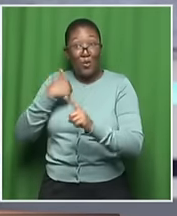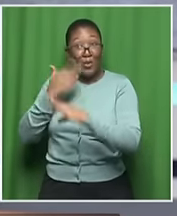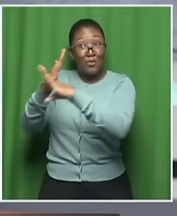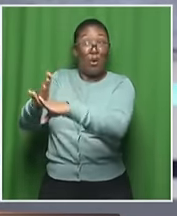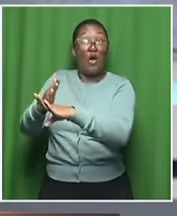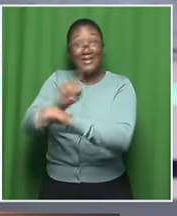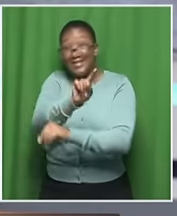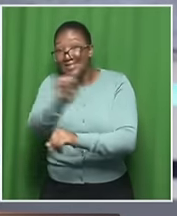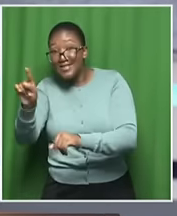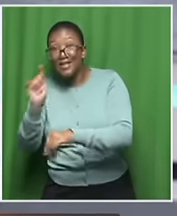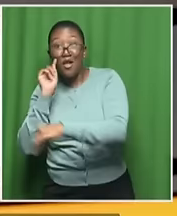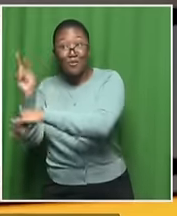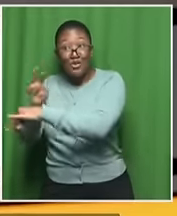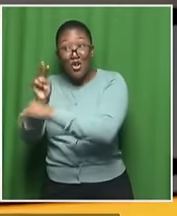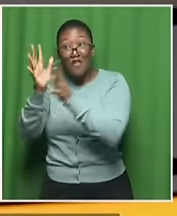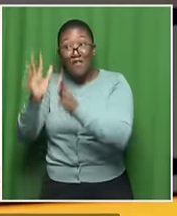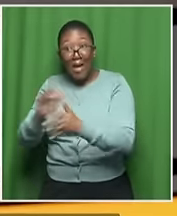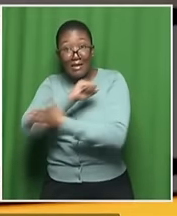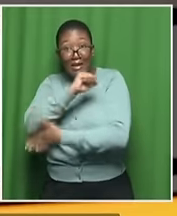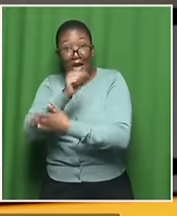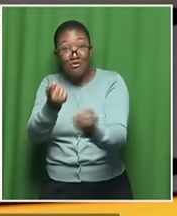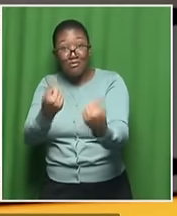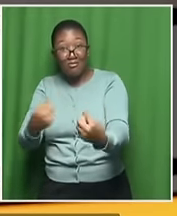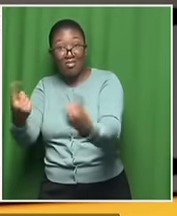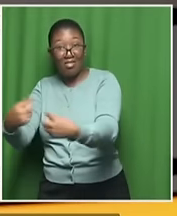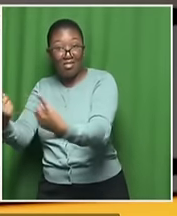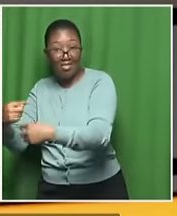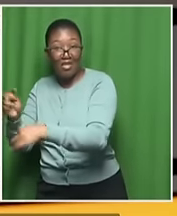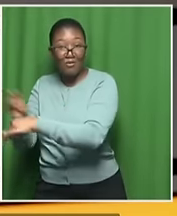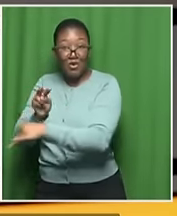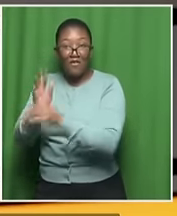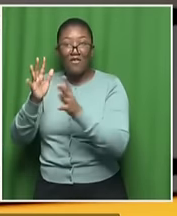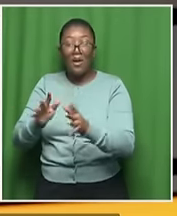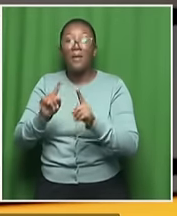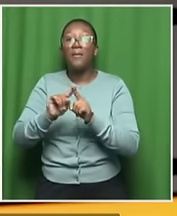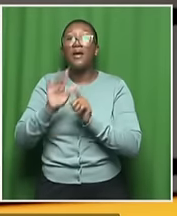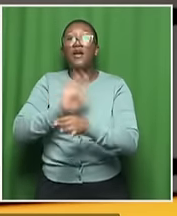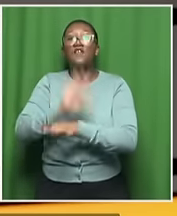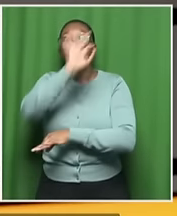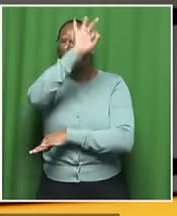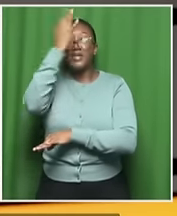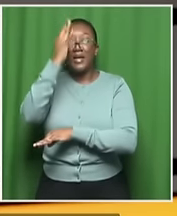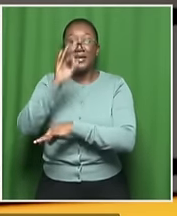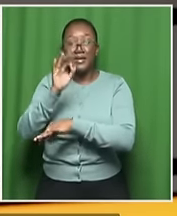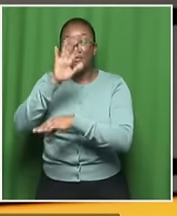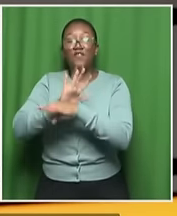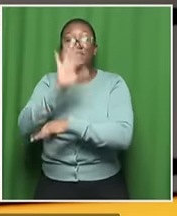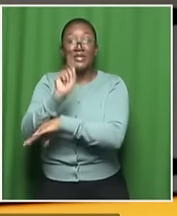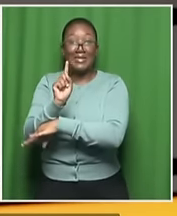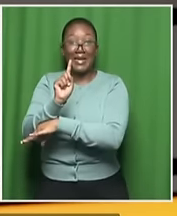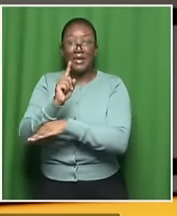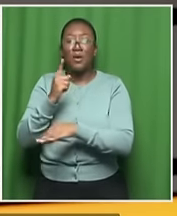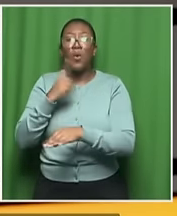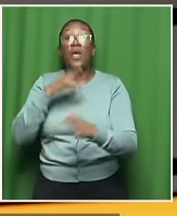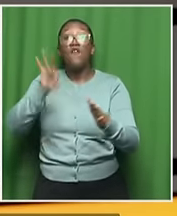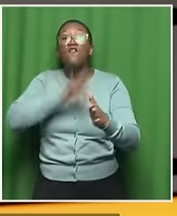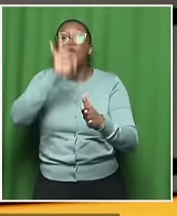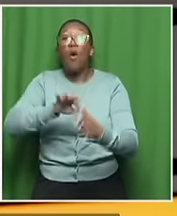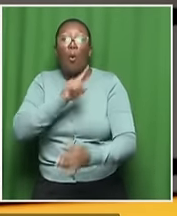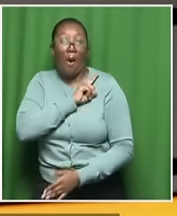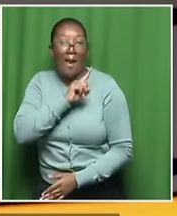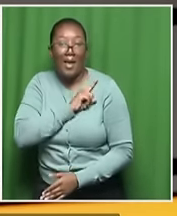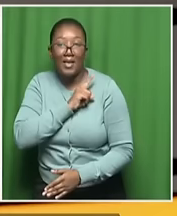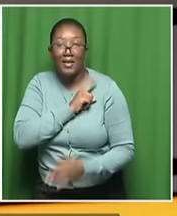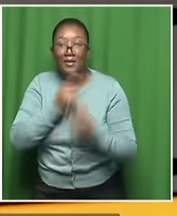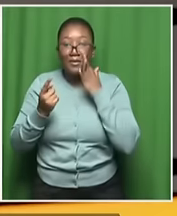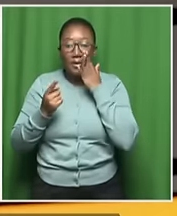Nobody has stopped any other observers ever. Okay, 15 seconds. Why should people vote for the Freedom Front Plus? They should vote